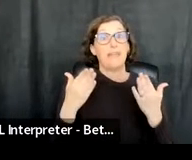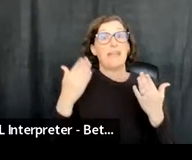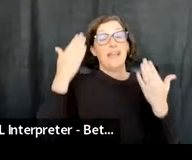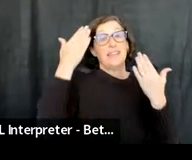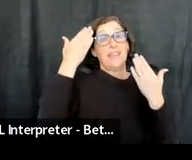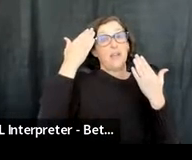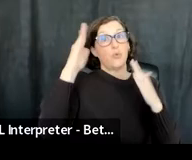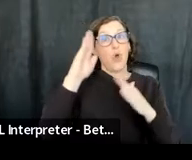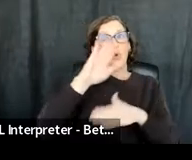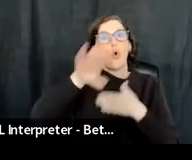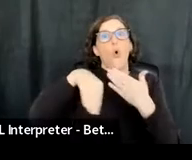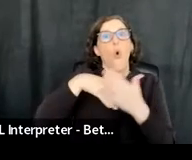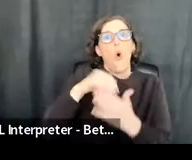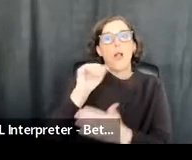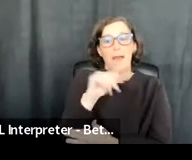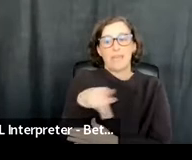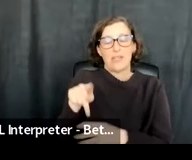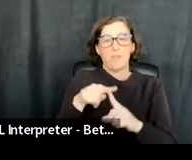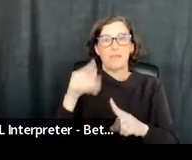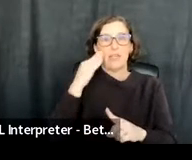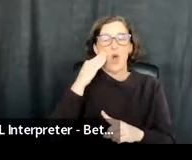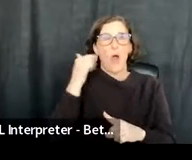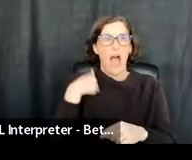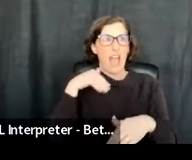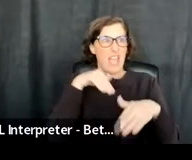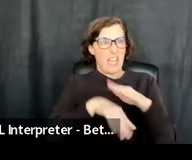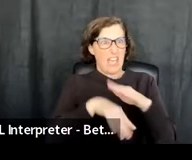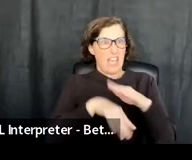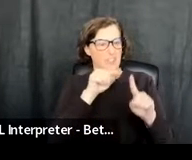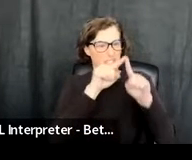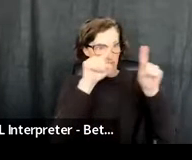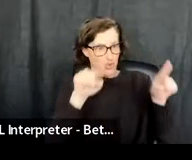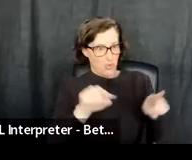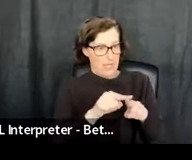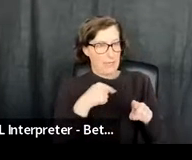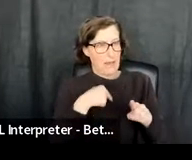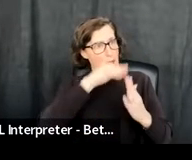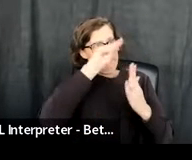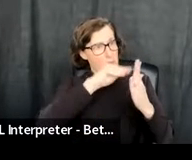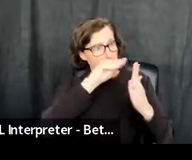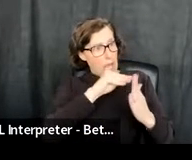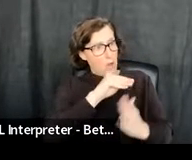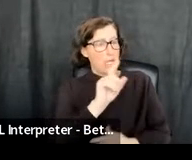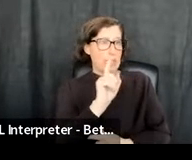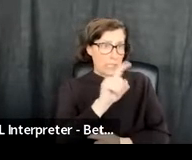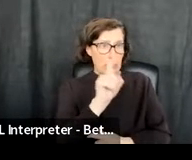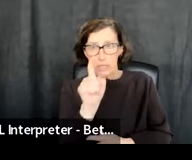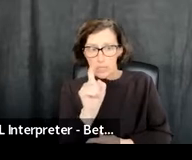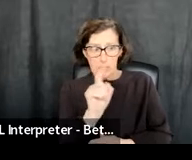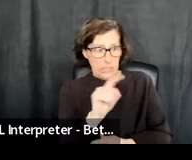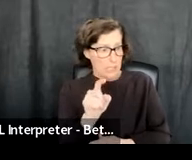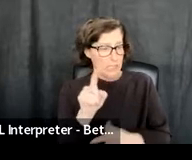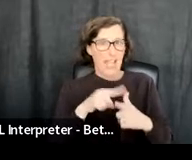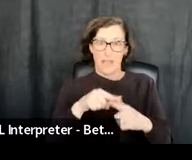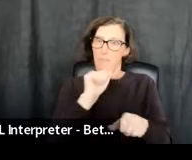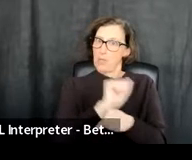of that application. They just know that they go to this screen, they fill out this, they press this button, or they click on various things, and they can complete the task.